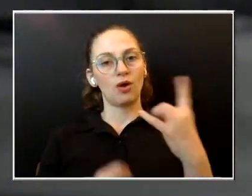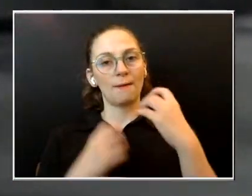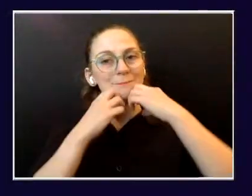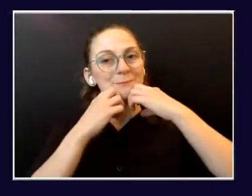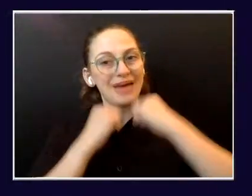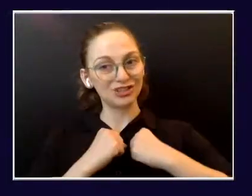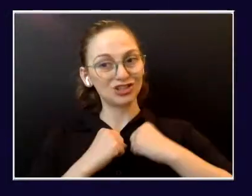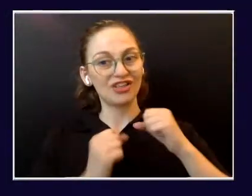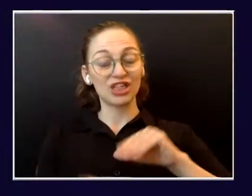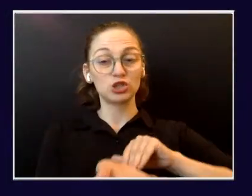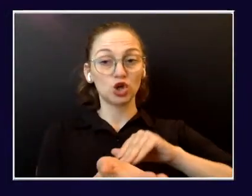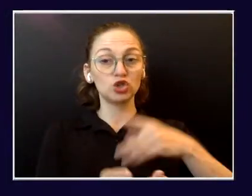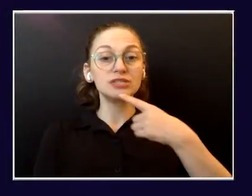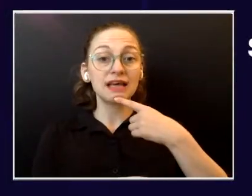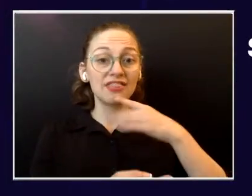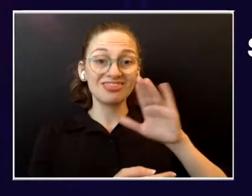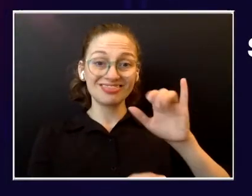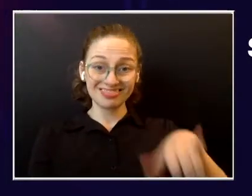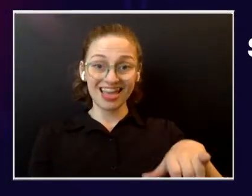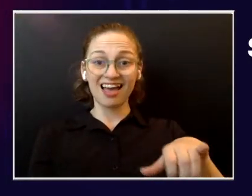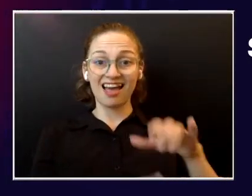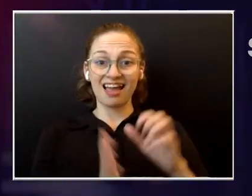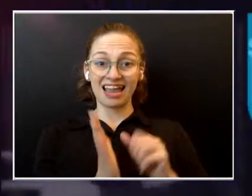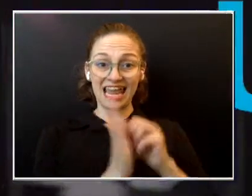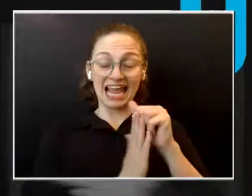life. Thursday at 8 a.m.